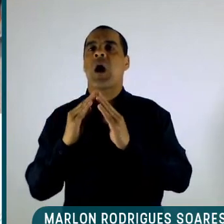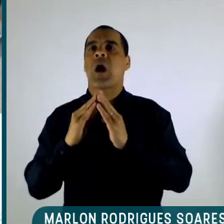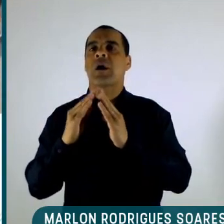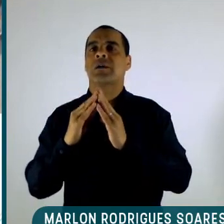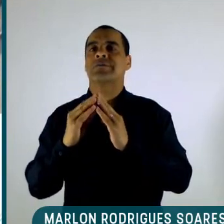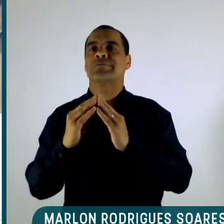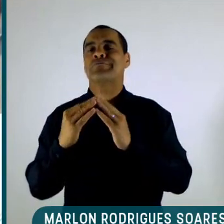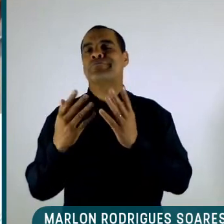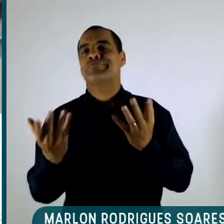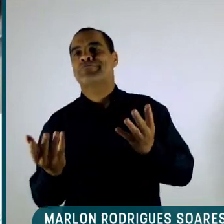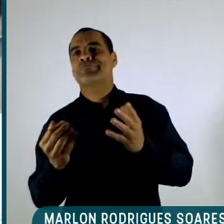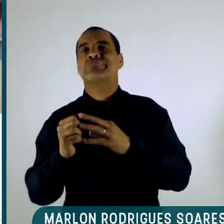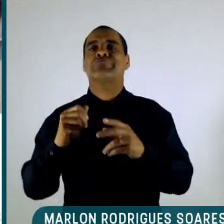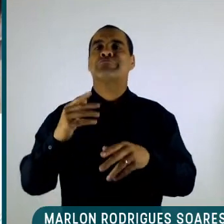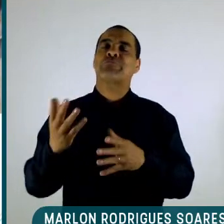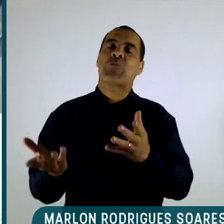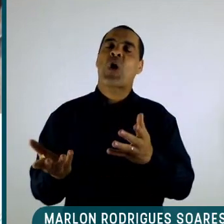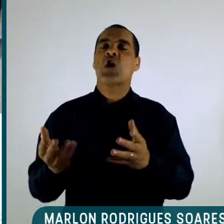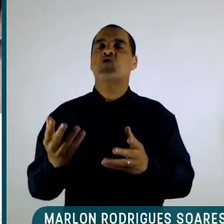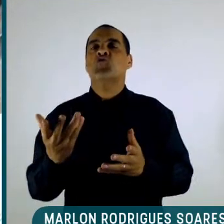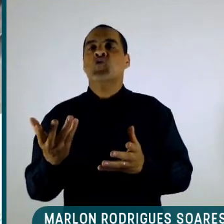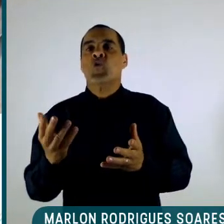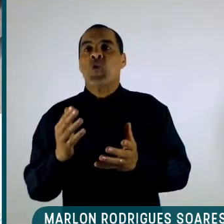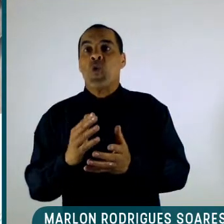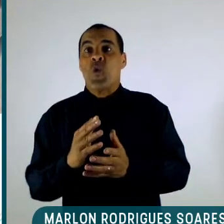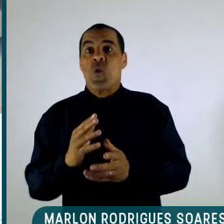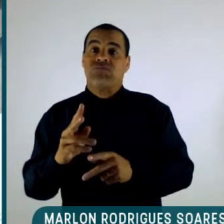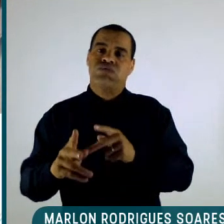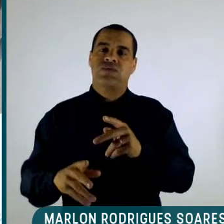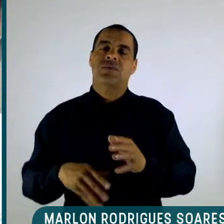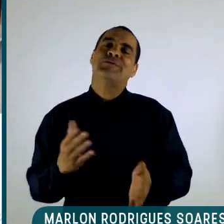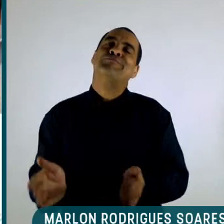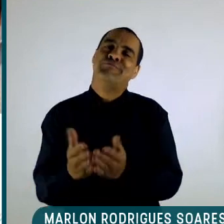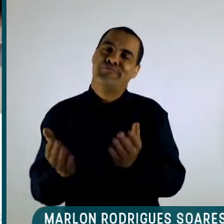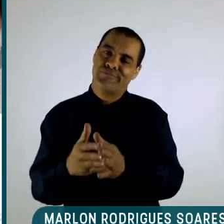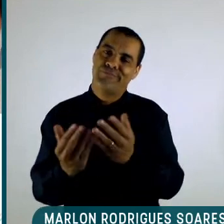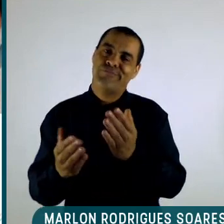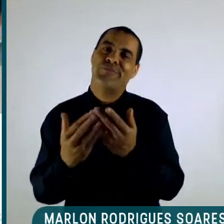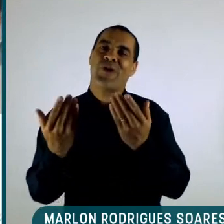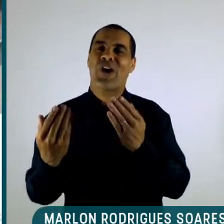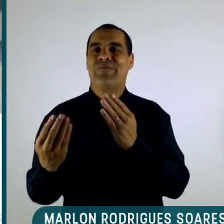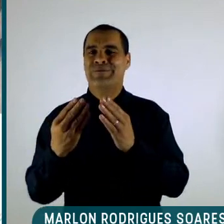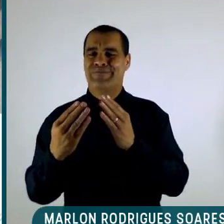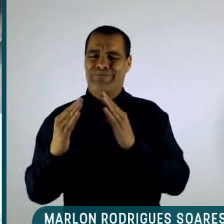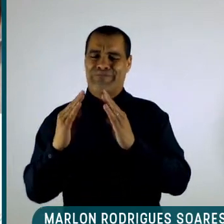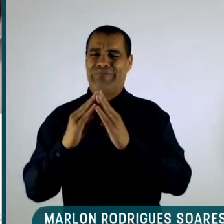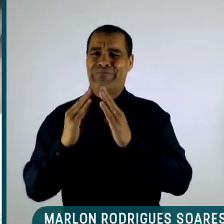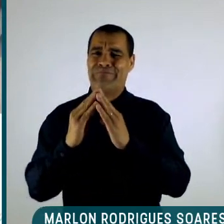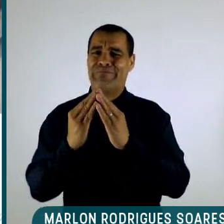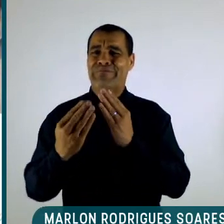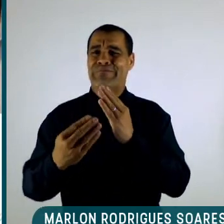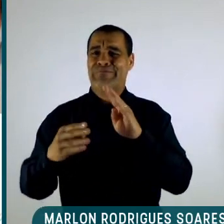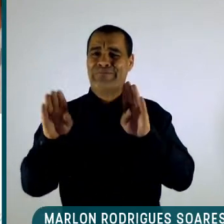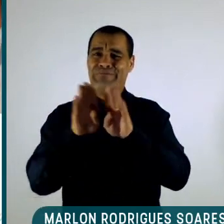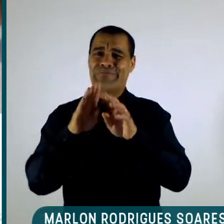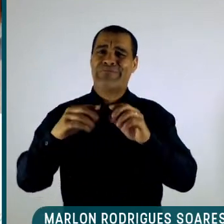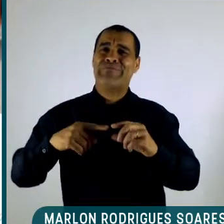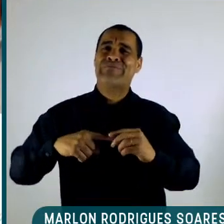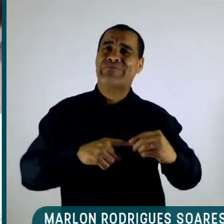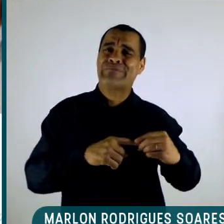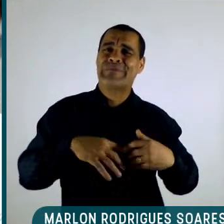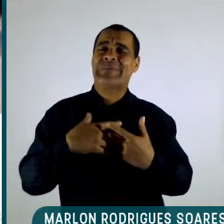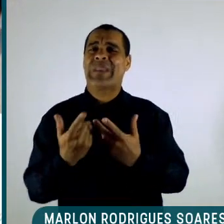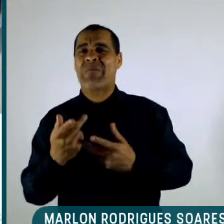our houses. Poor people are locked into their houses. If you go on the outskirts, you will see all the houses, they have cages